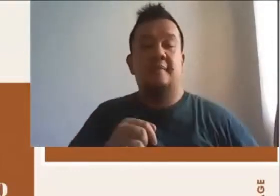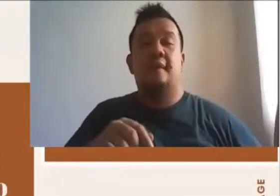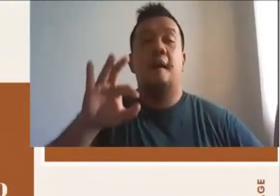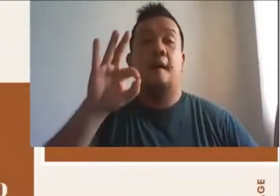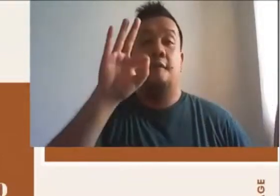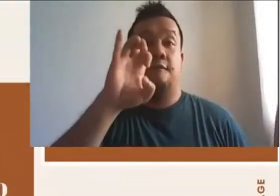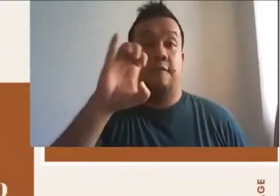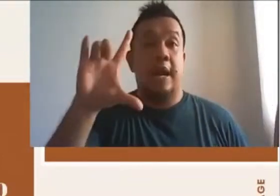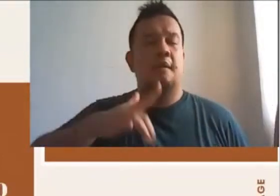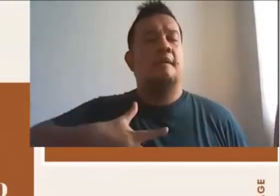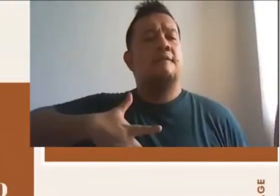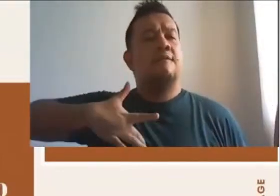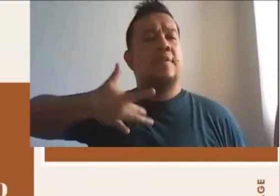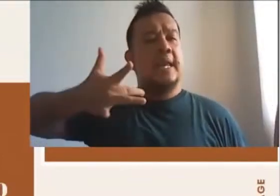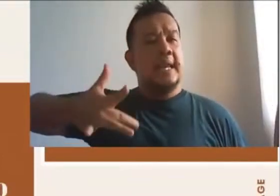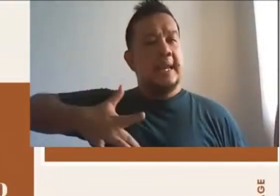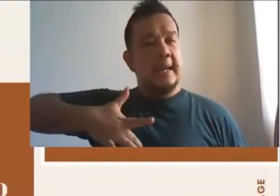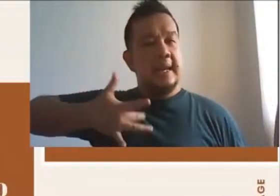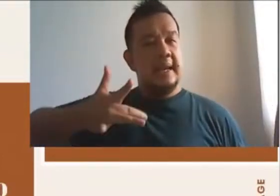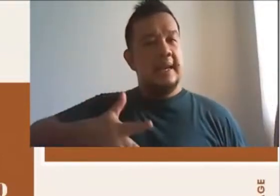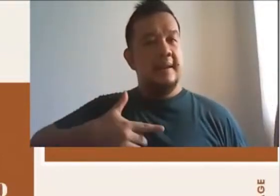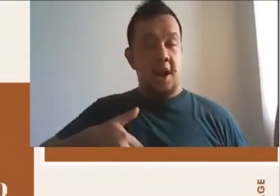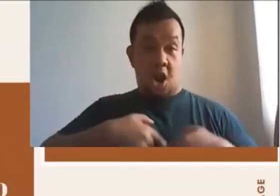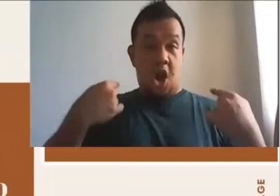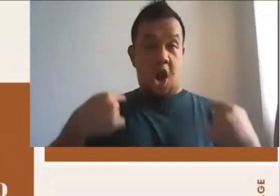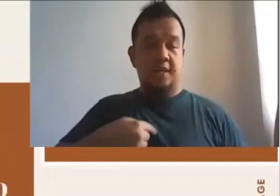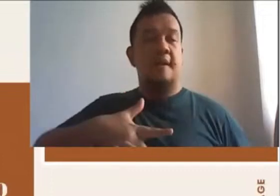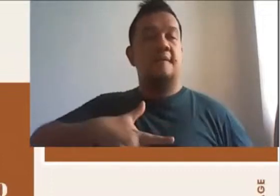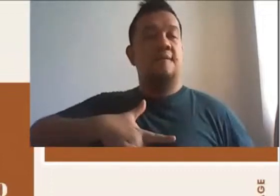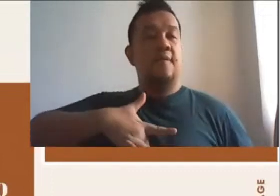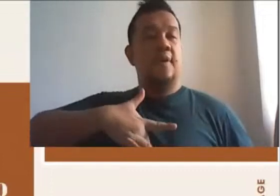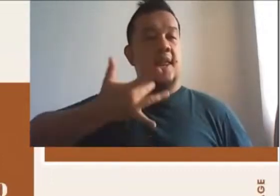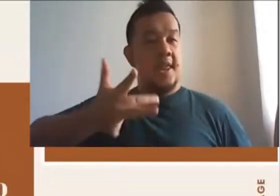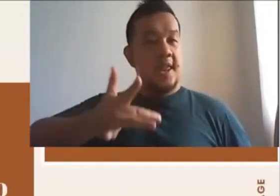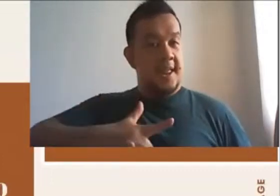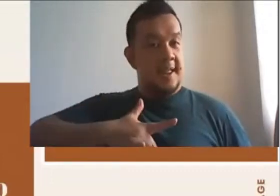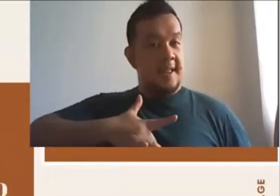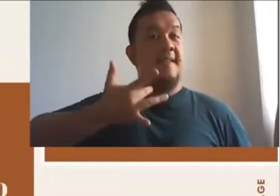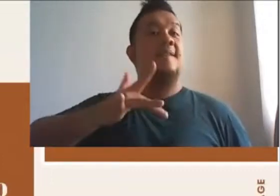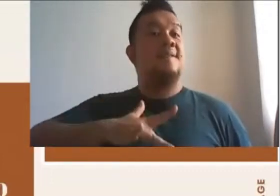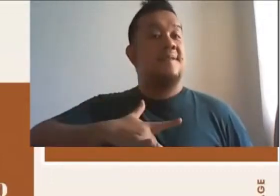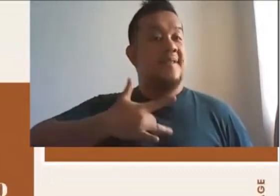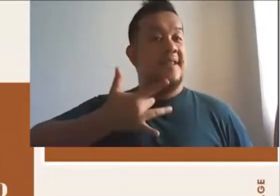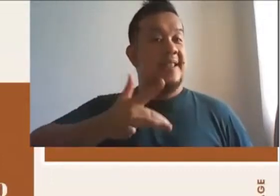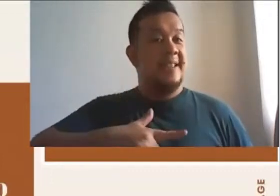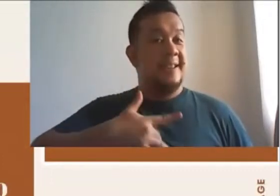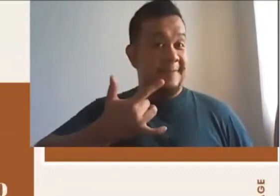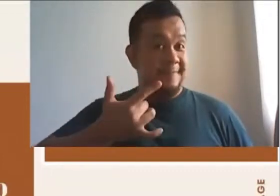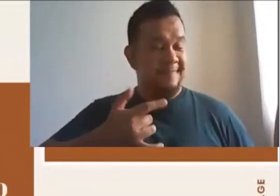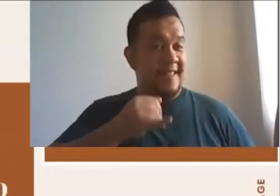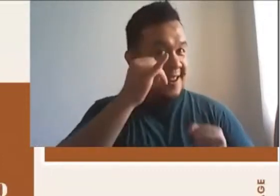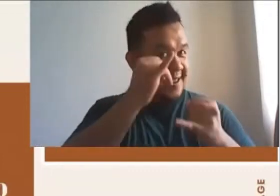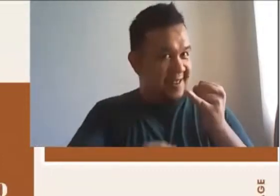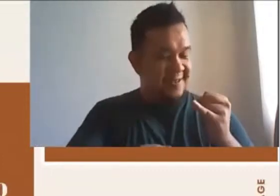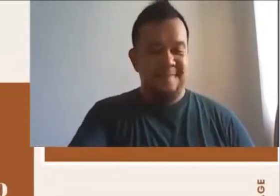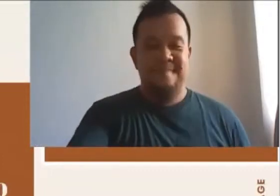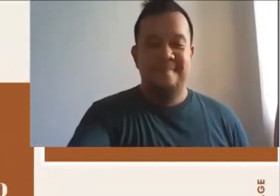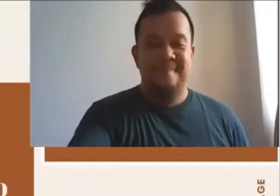Dun sa my heart, no? Feel. So last one, doctor.